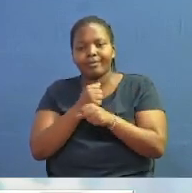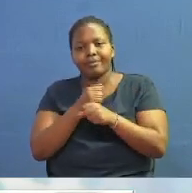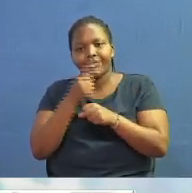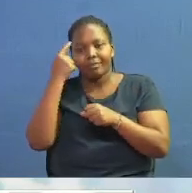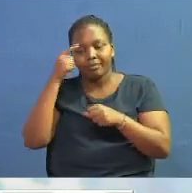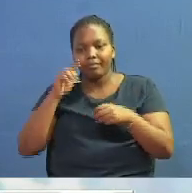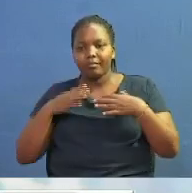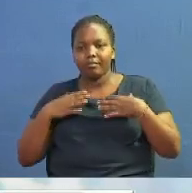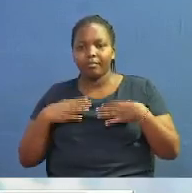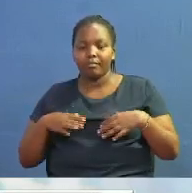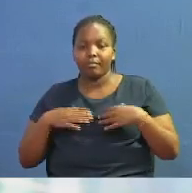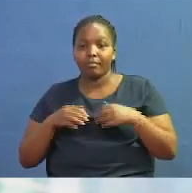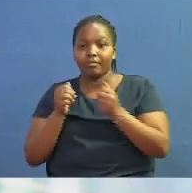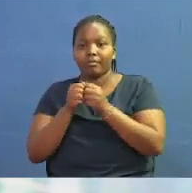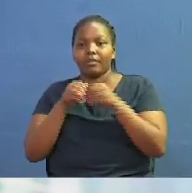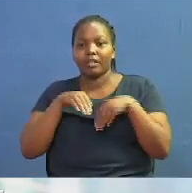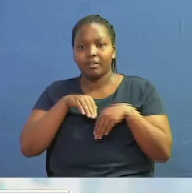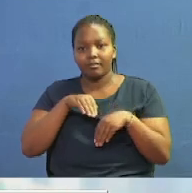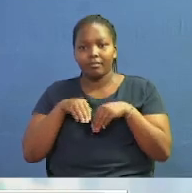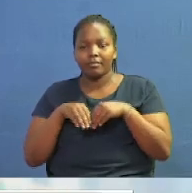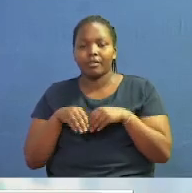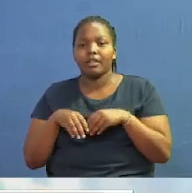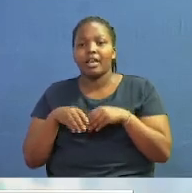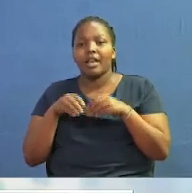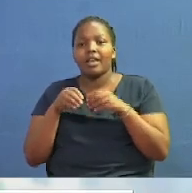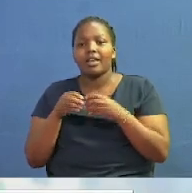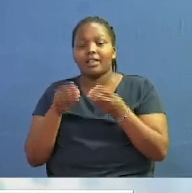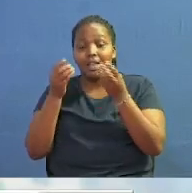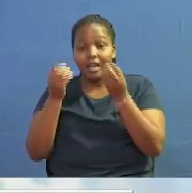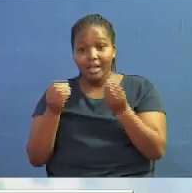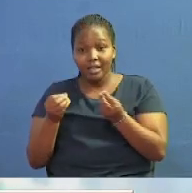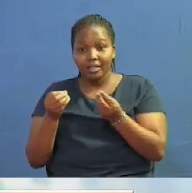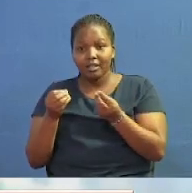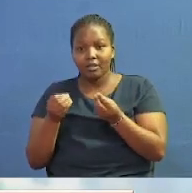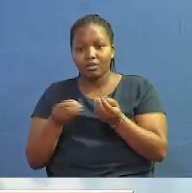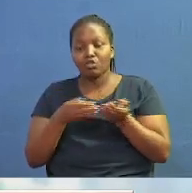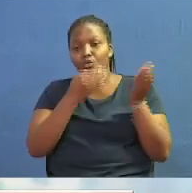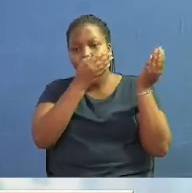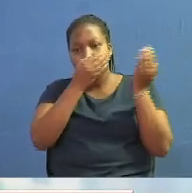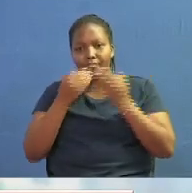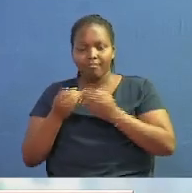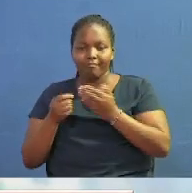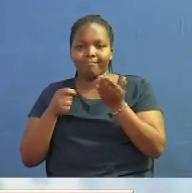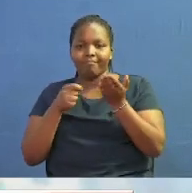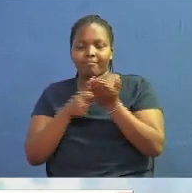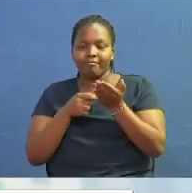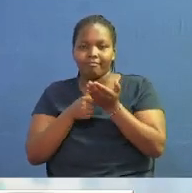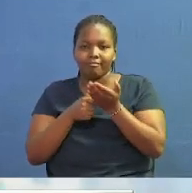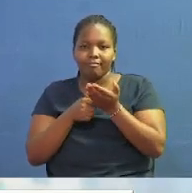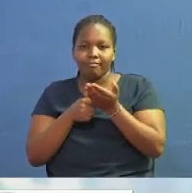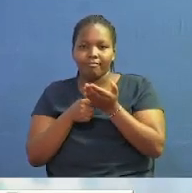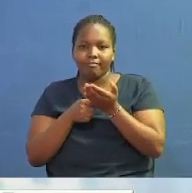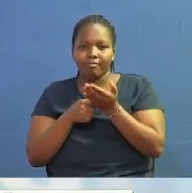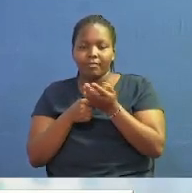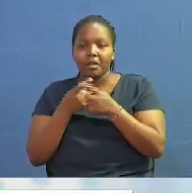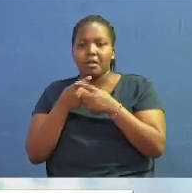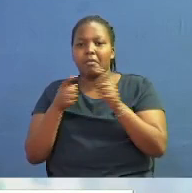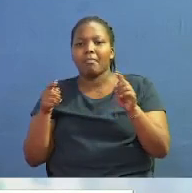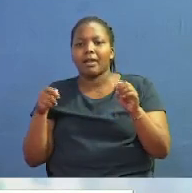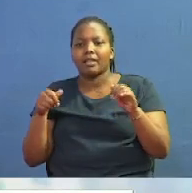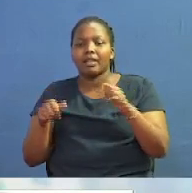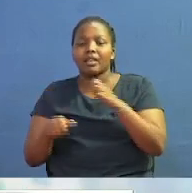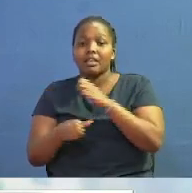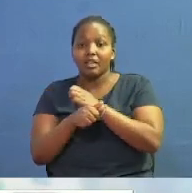disabilities. It is easy to import a technology, but it is very difficult for a technology that has not been tested, for example, in the